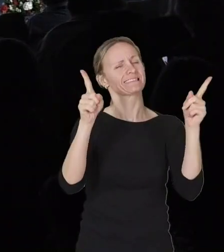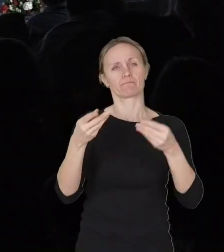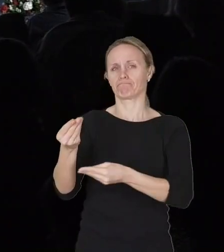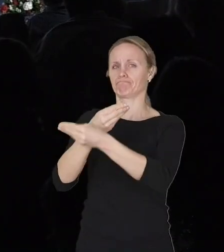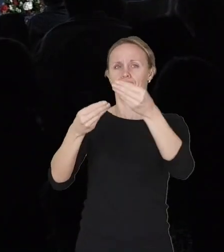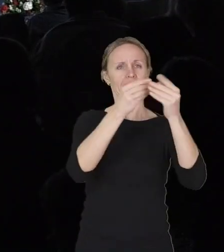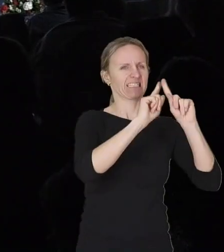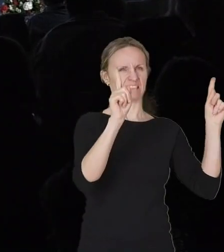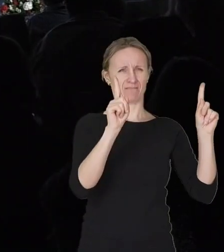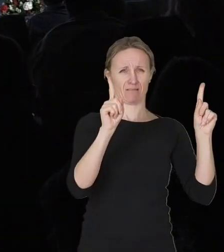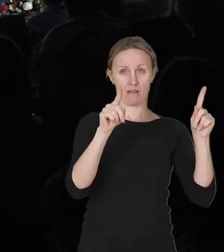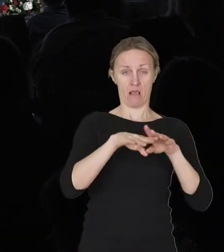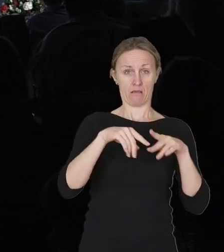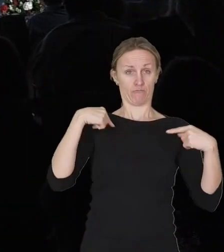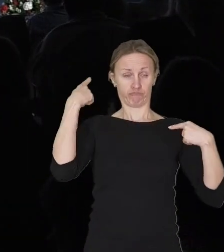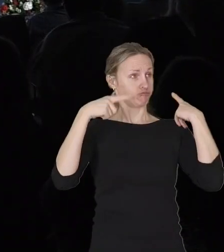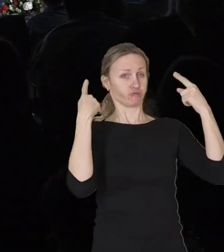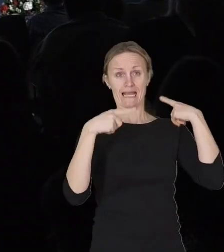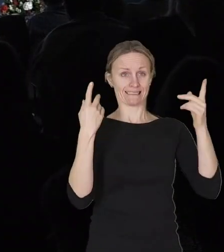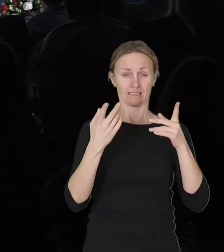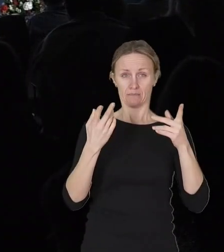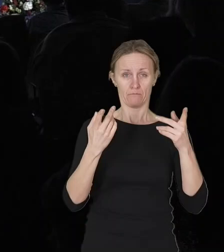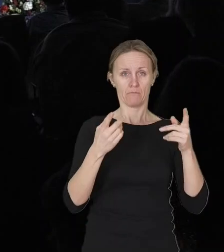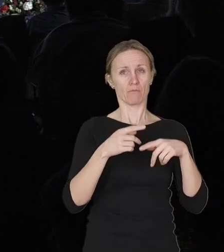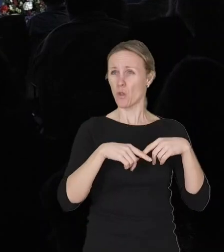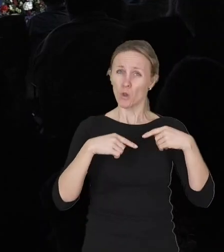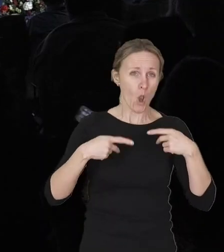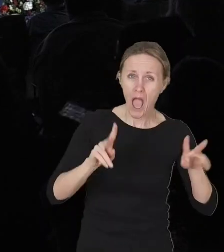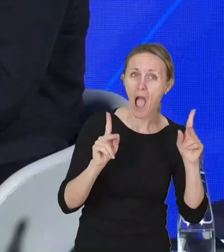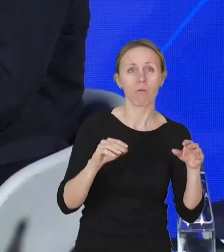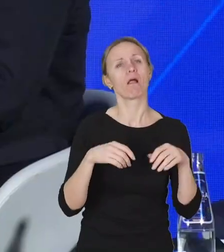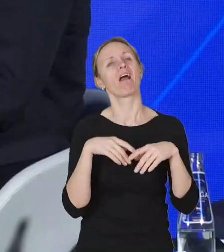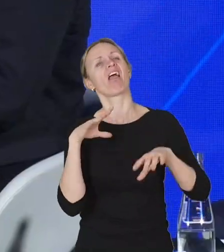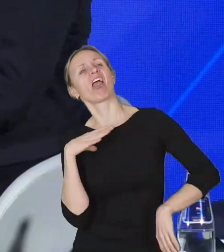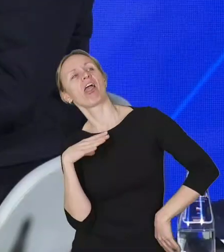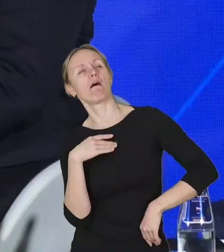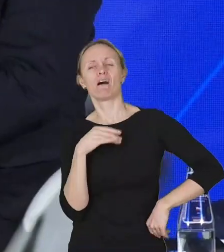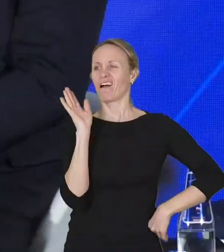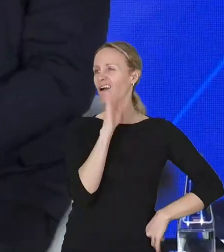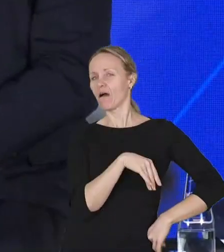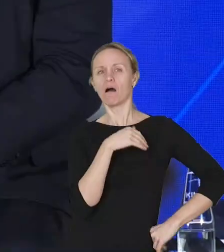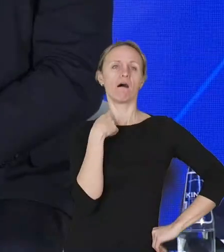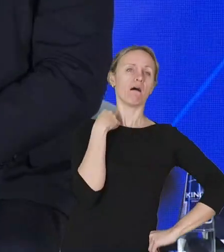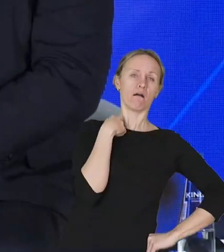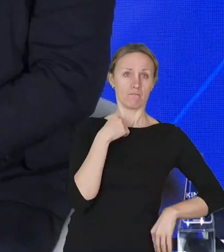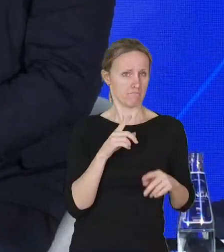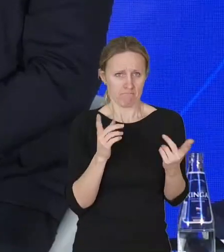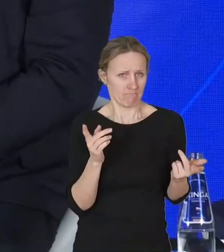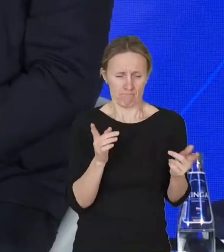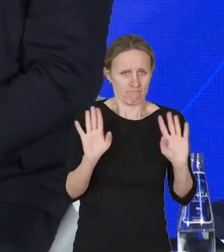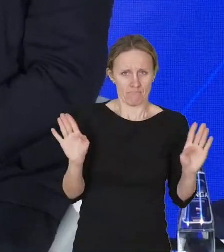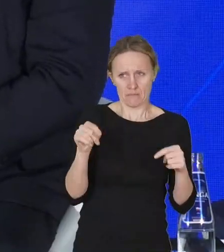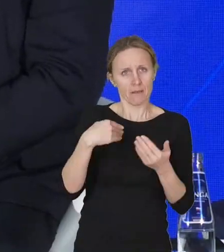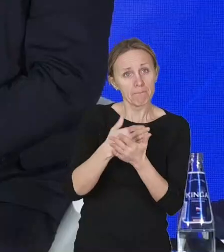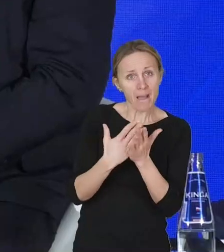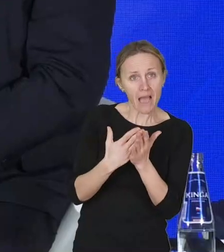for example, the services or the financial services, you mentioned the pension funds and how they are being used or they are